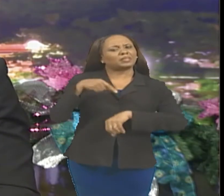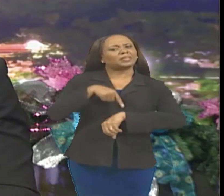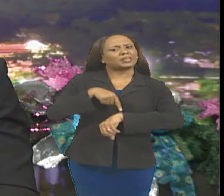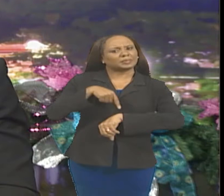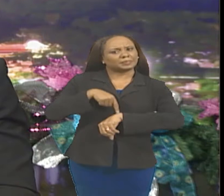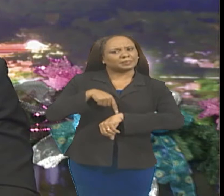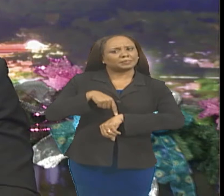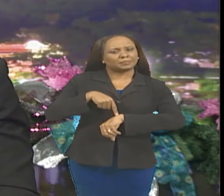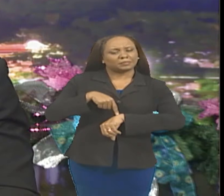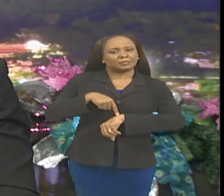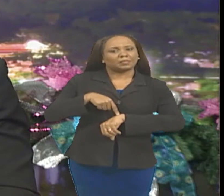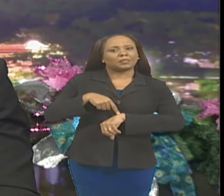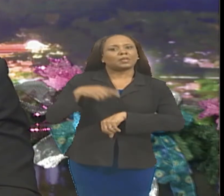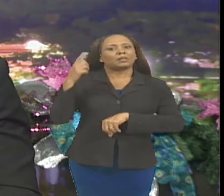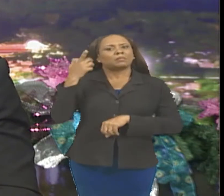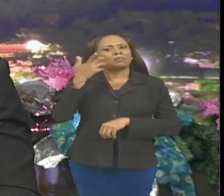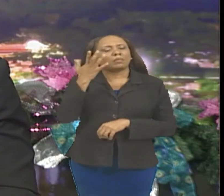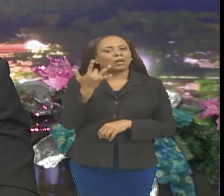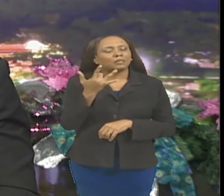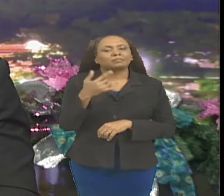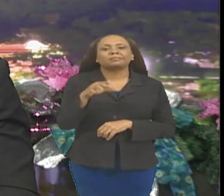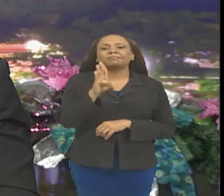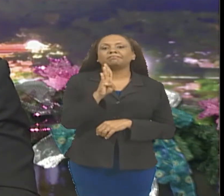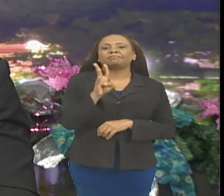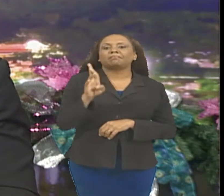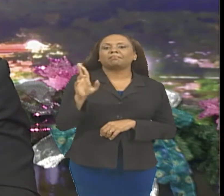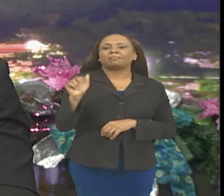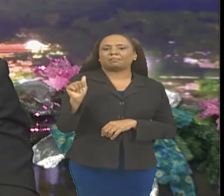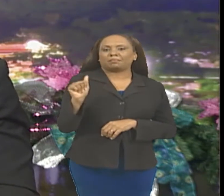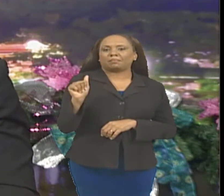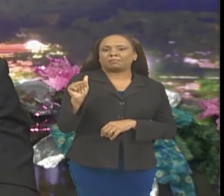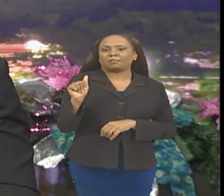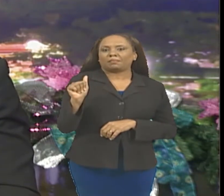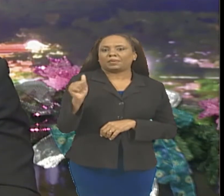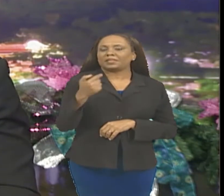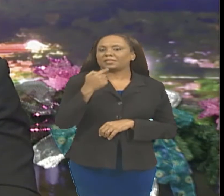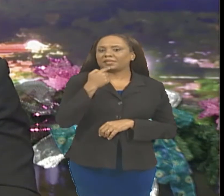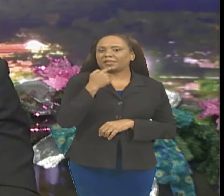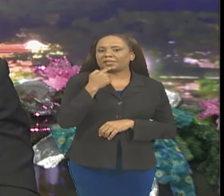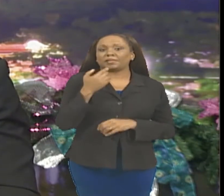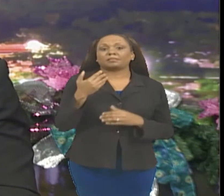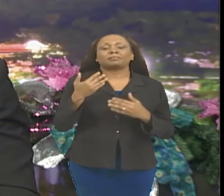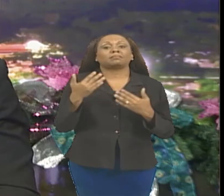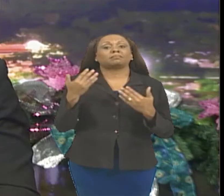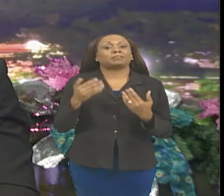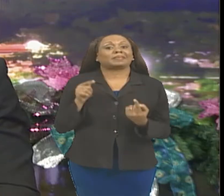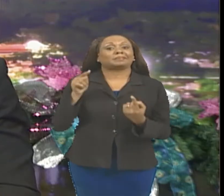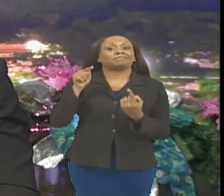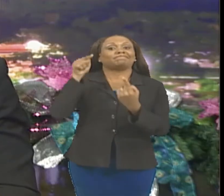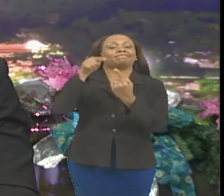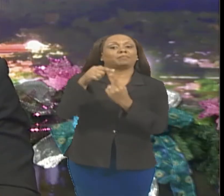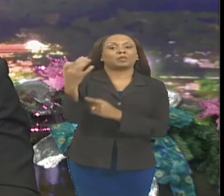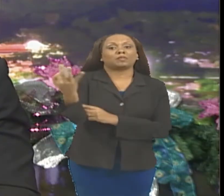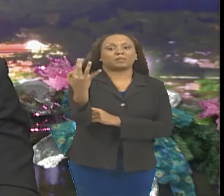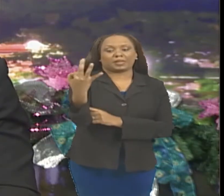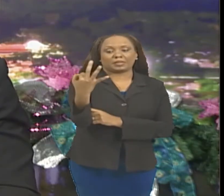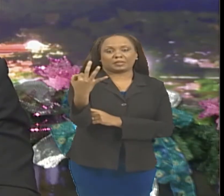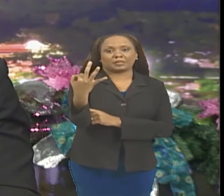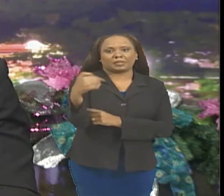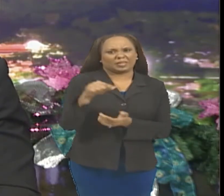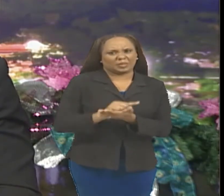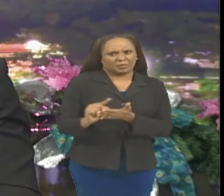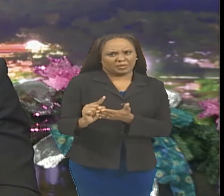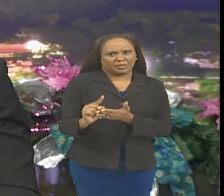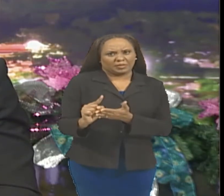the ongoing tax amnesty. That's because the Barbados Revenue Authority has extended its tax deadline, giving them until